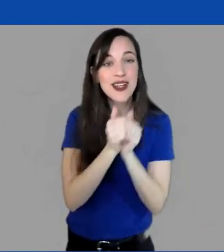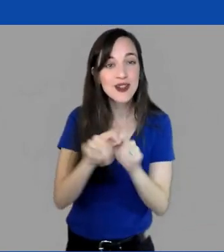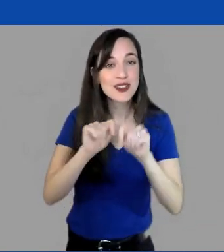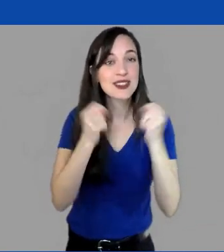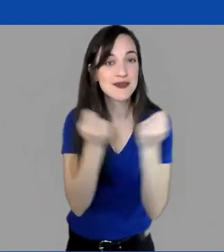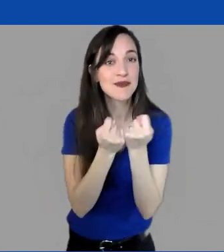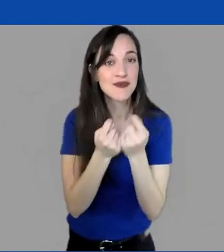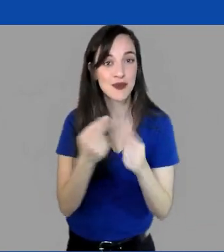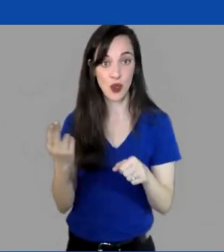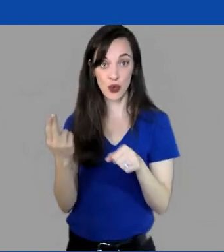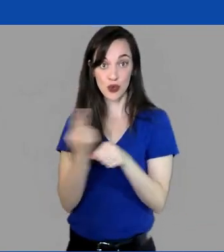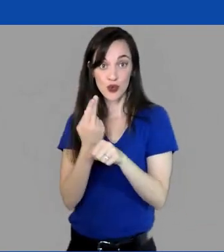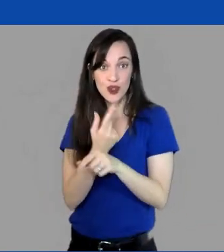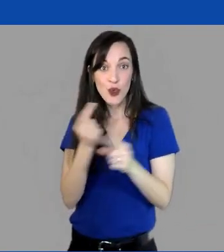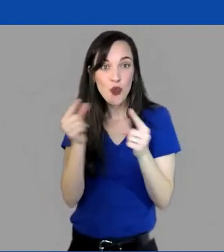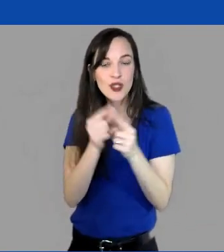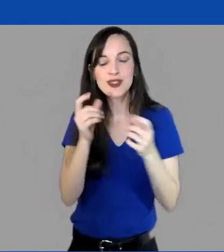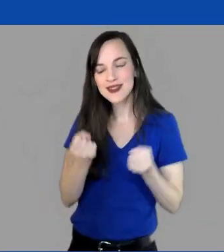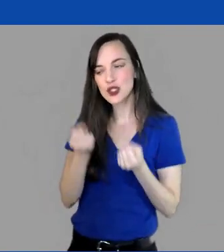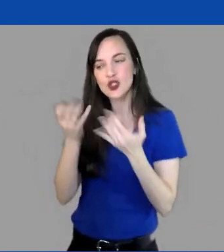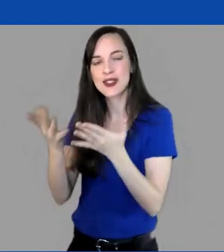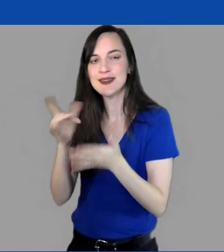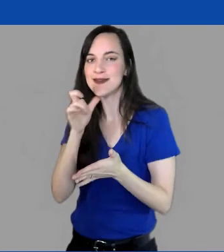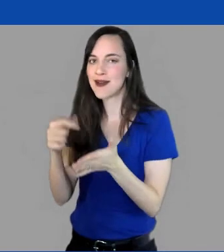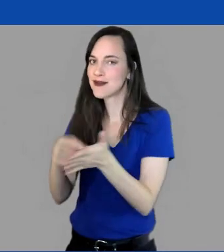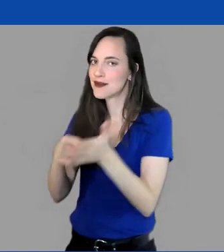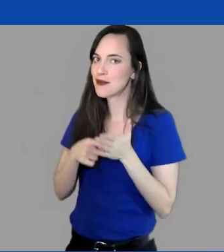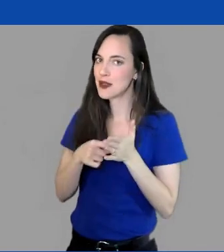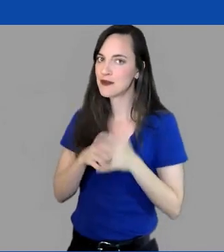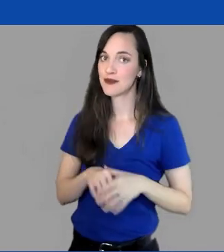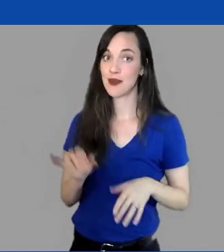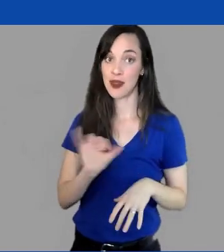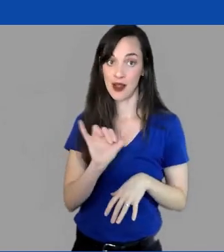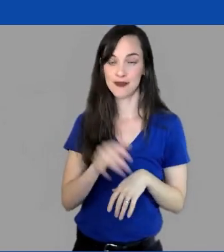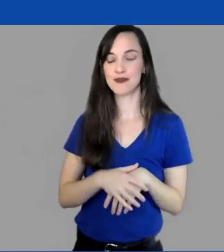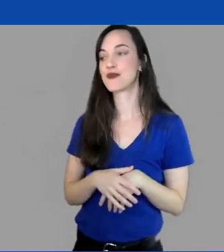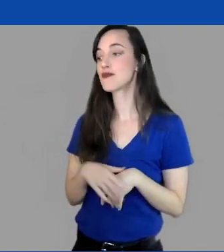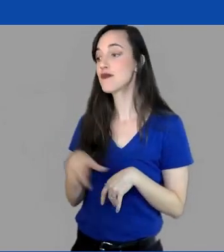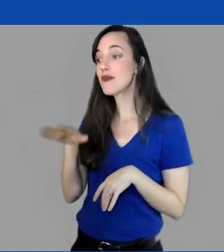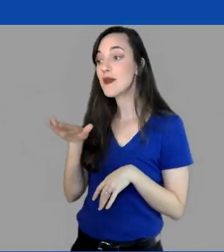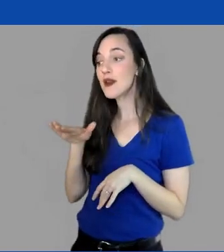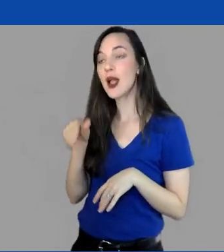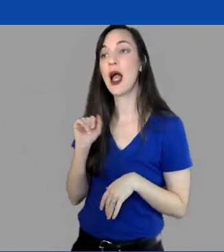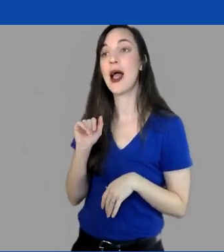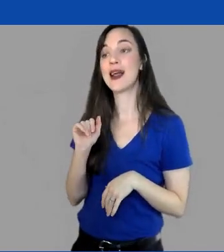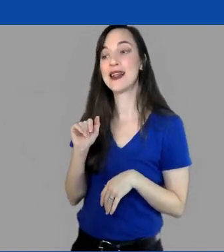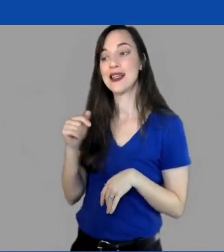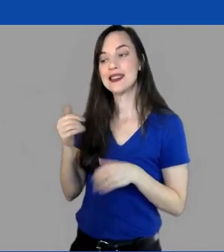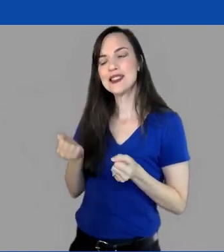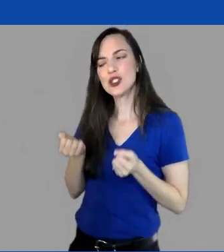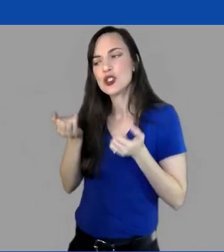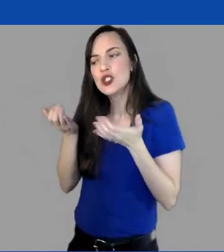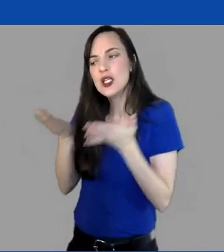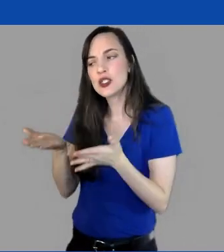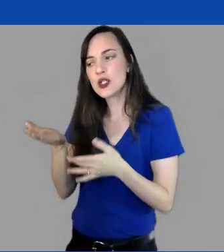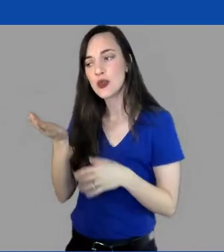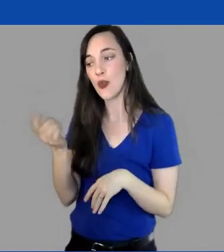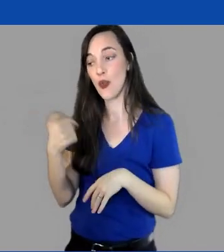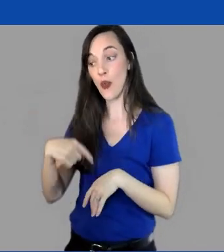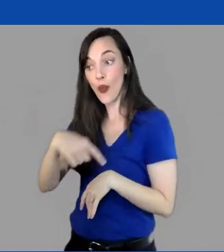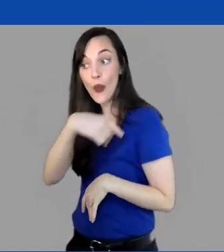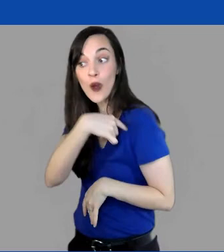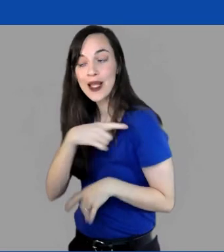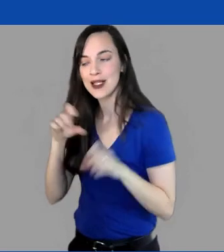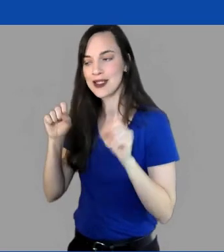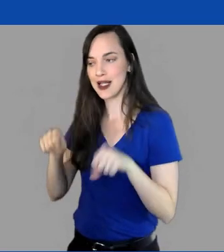Using words that suggest instead of advise or demand Like, here are some suggestions that we